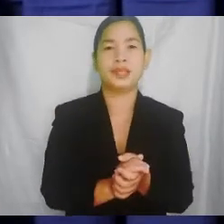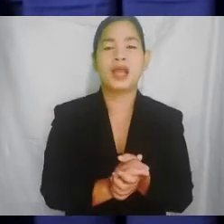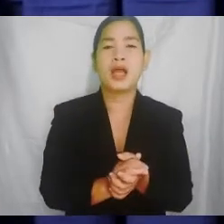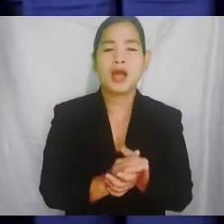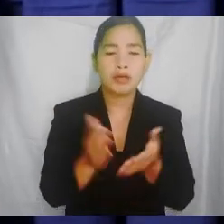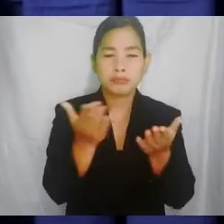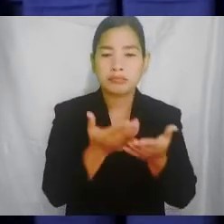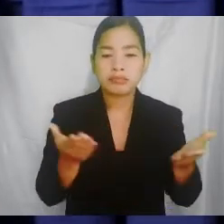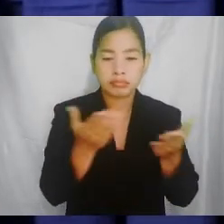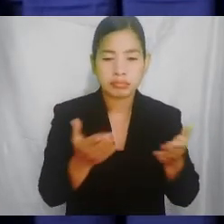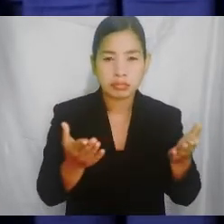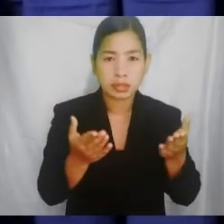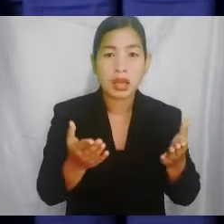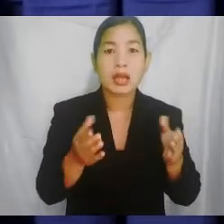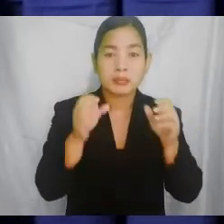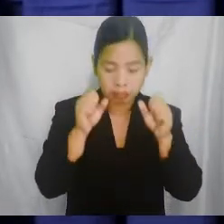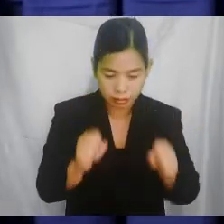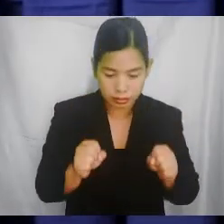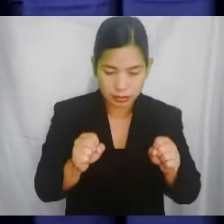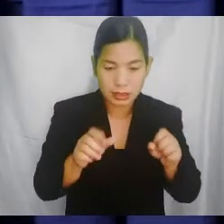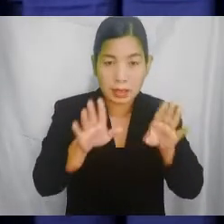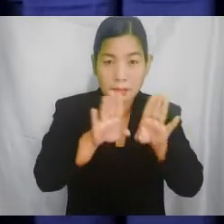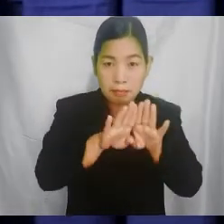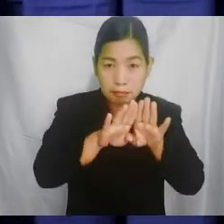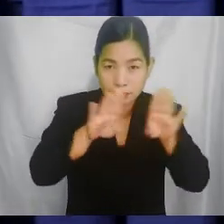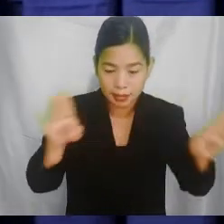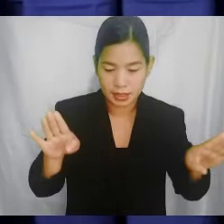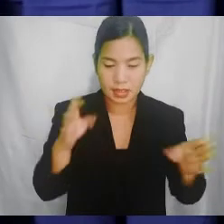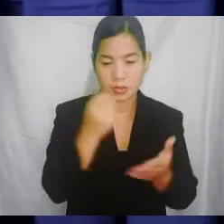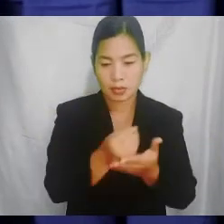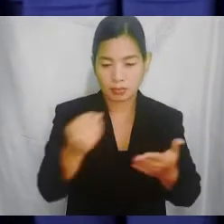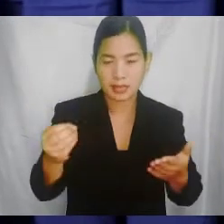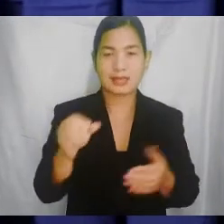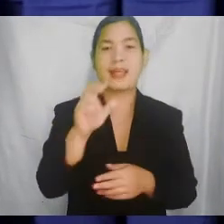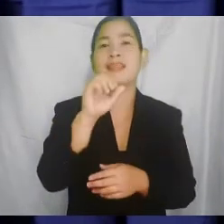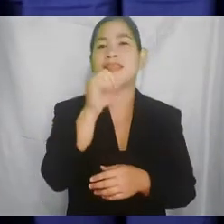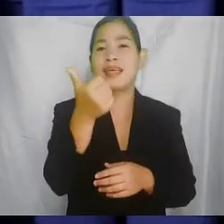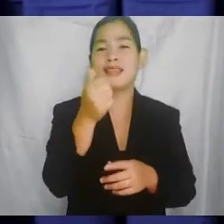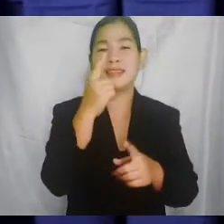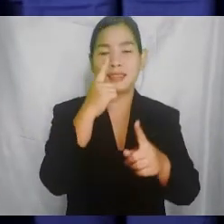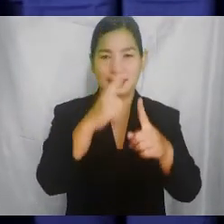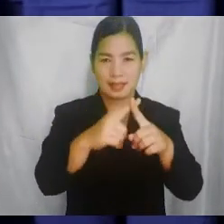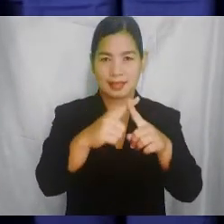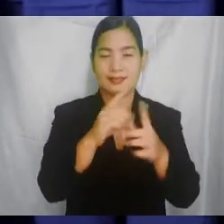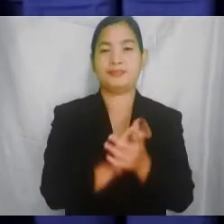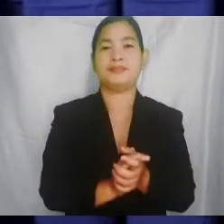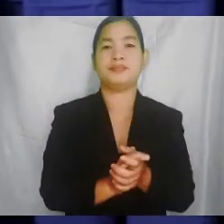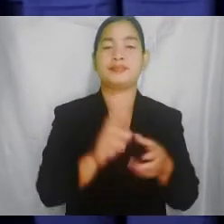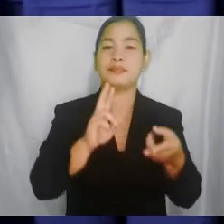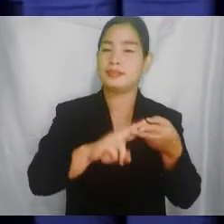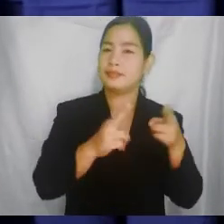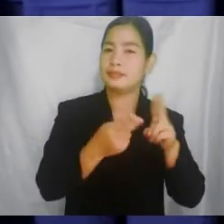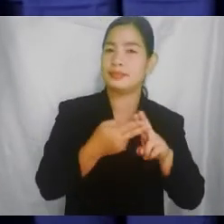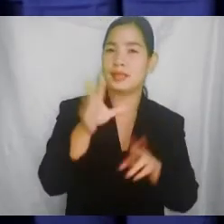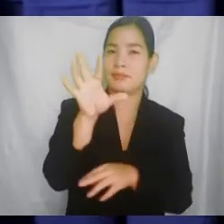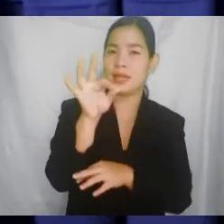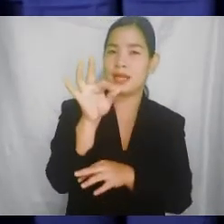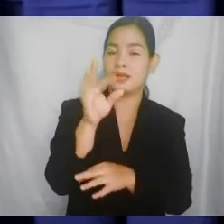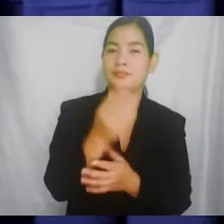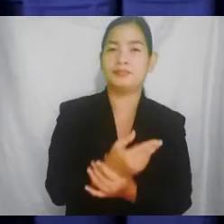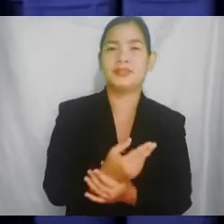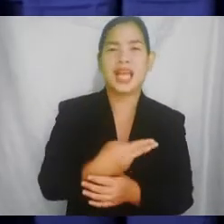objects up to 10 times. For number 9, the answer is high power